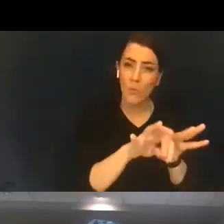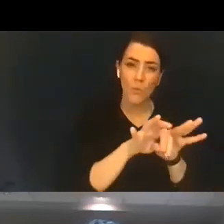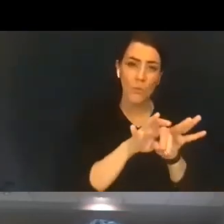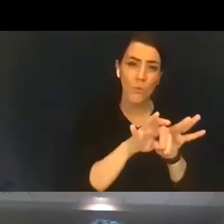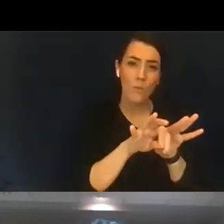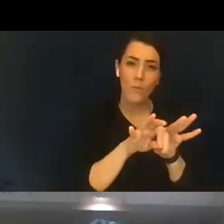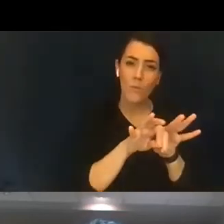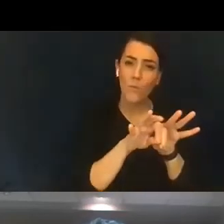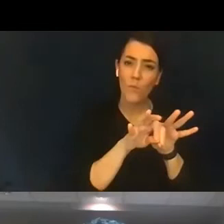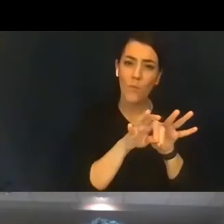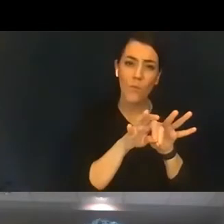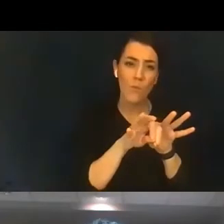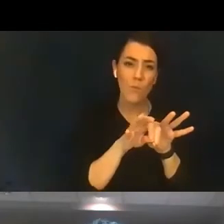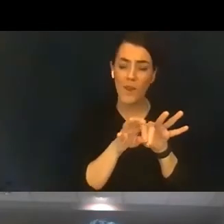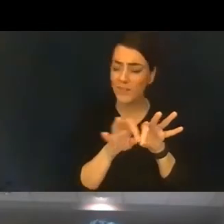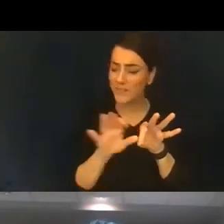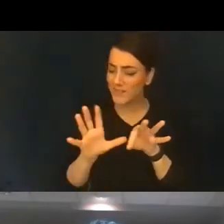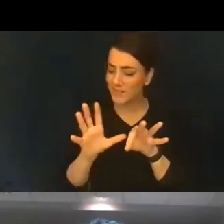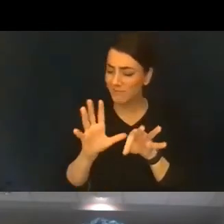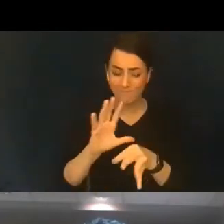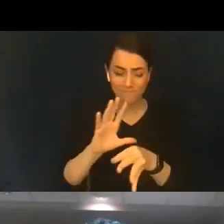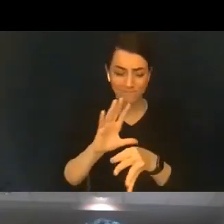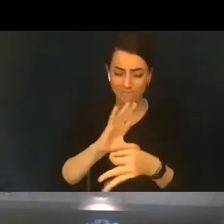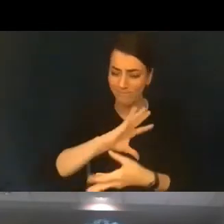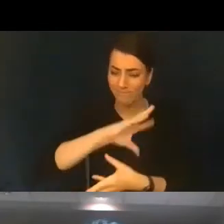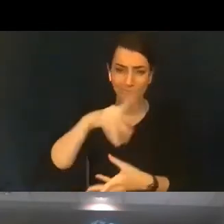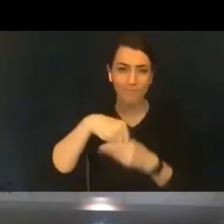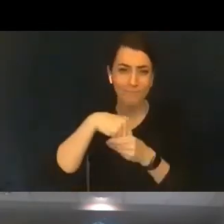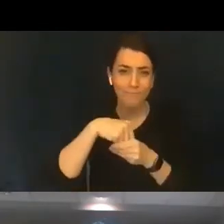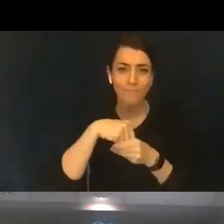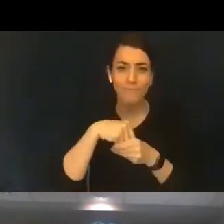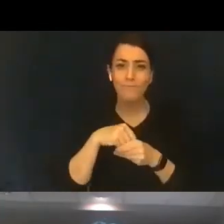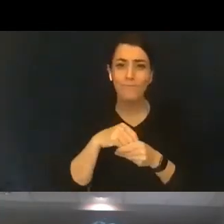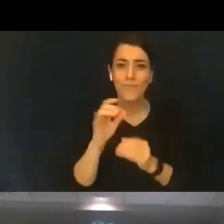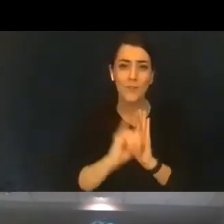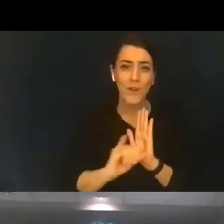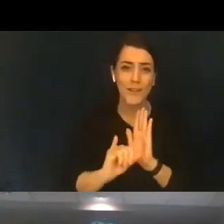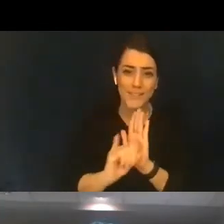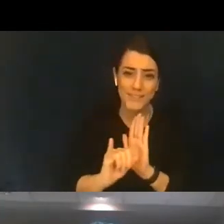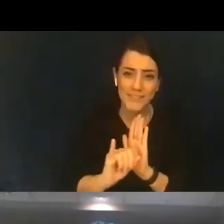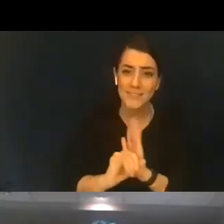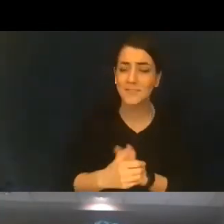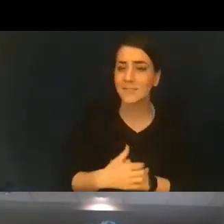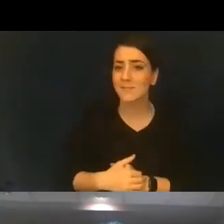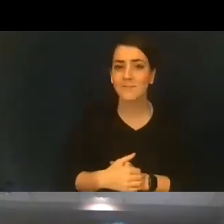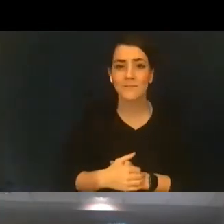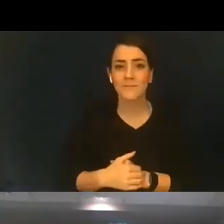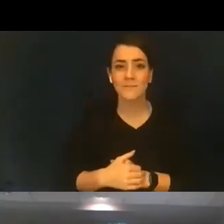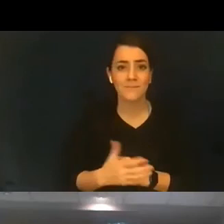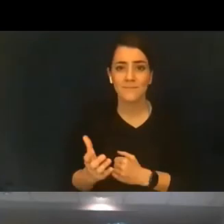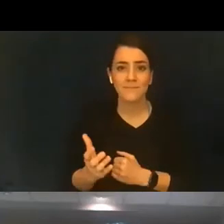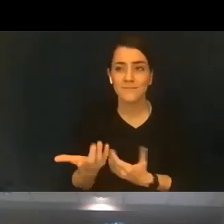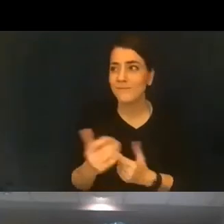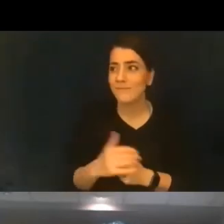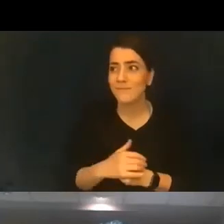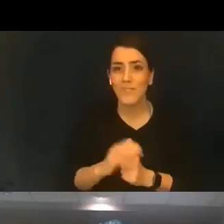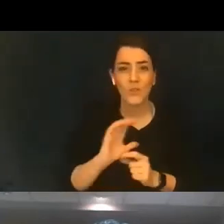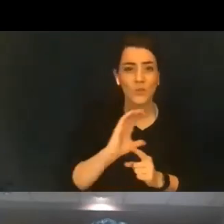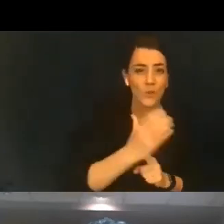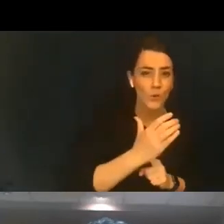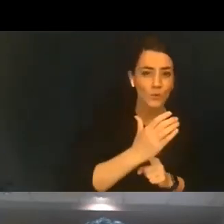It's almost as important as embracing your last names. It's almost as important as wanting